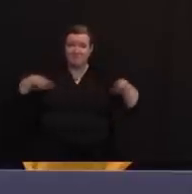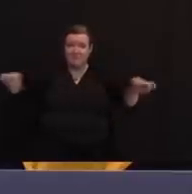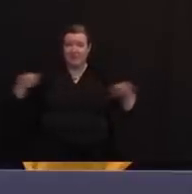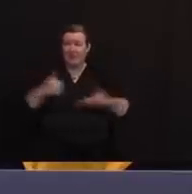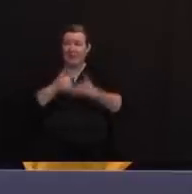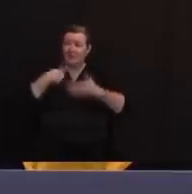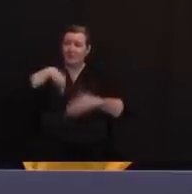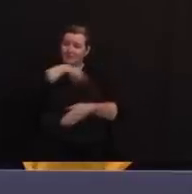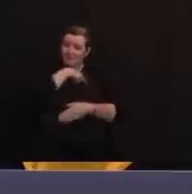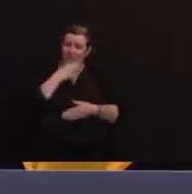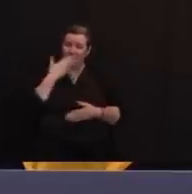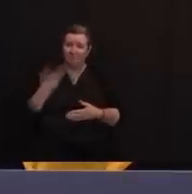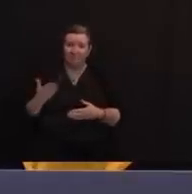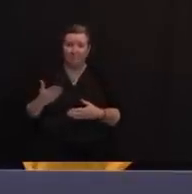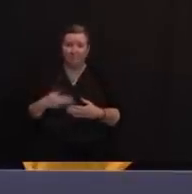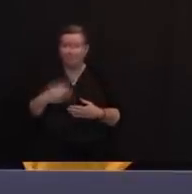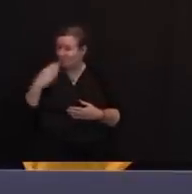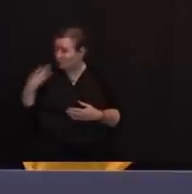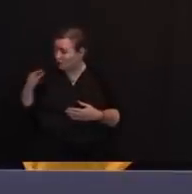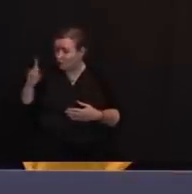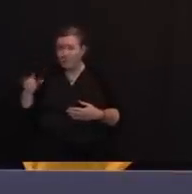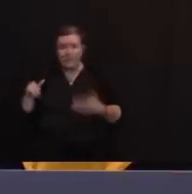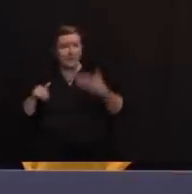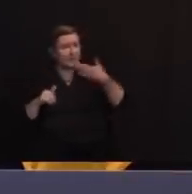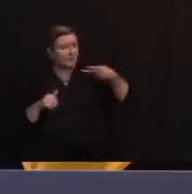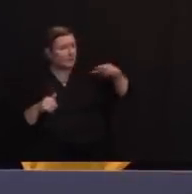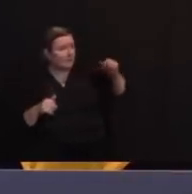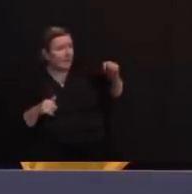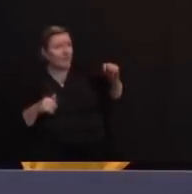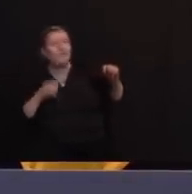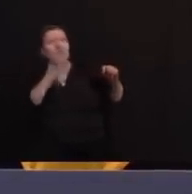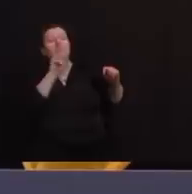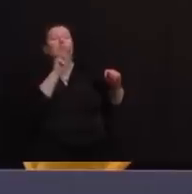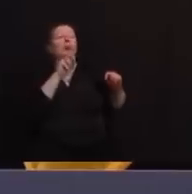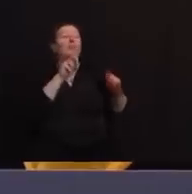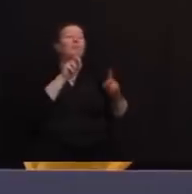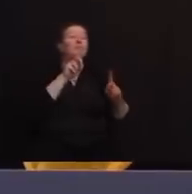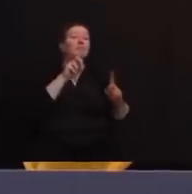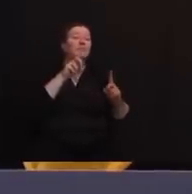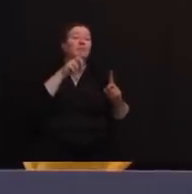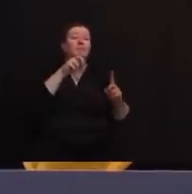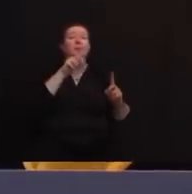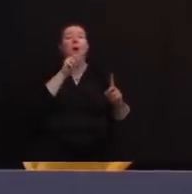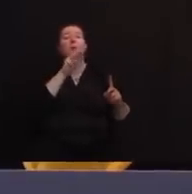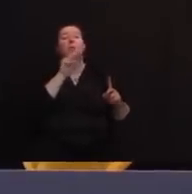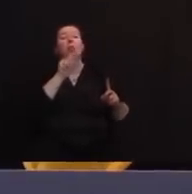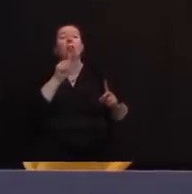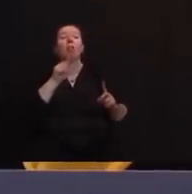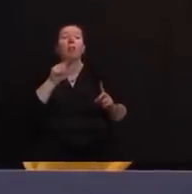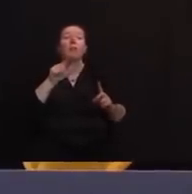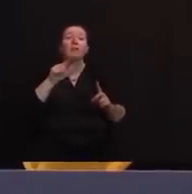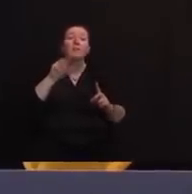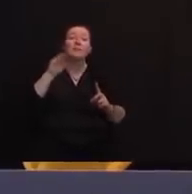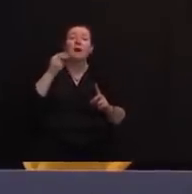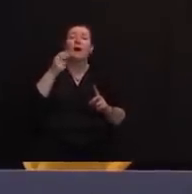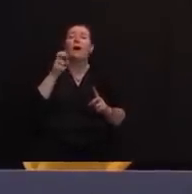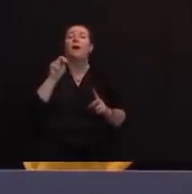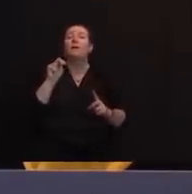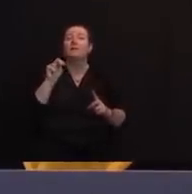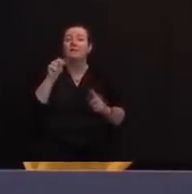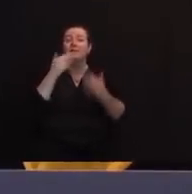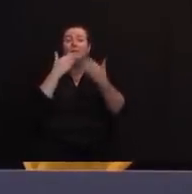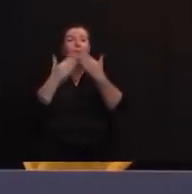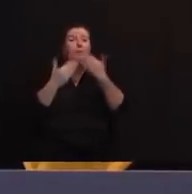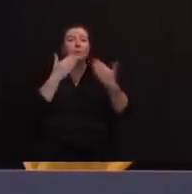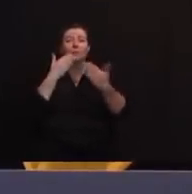year. Judy, as always, Pat, Jared, Paramel, Mahan, again, we're with you virtually tomorrow. We'll be on the